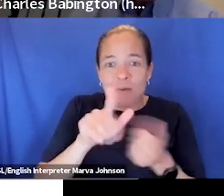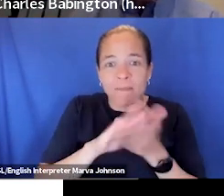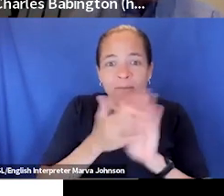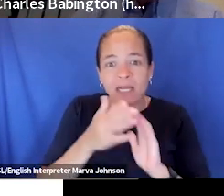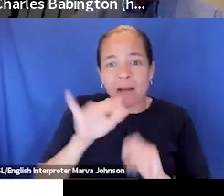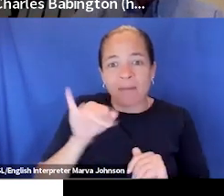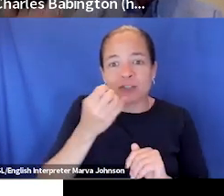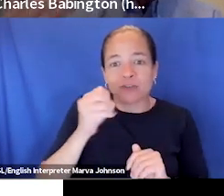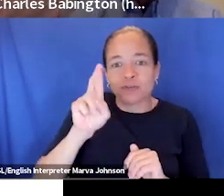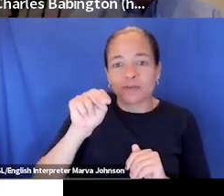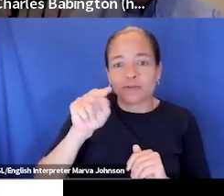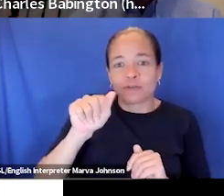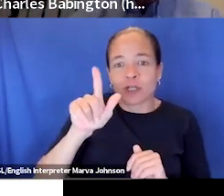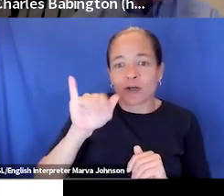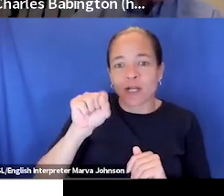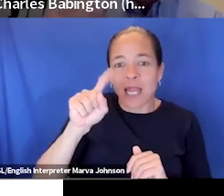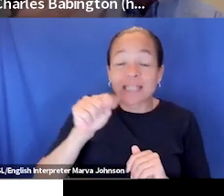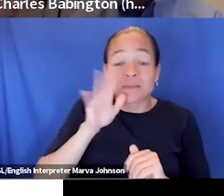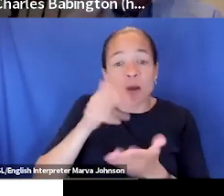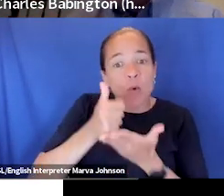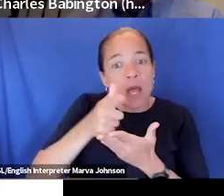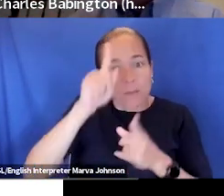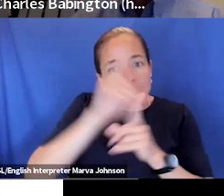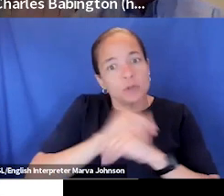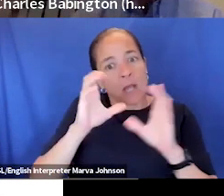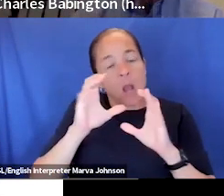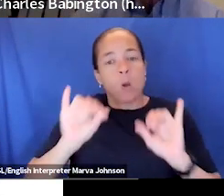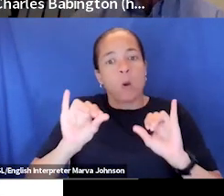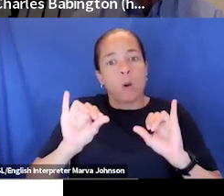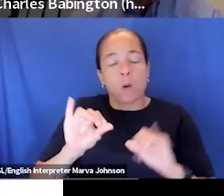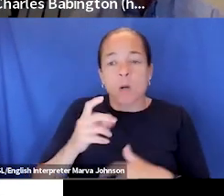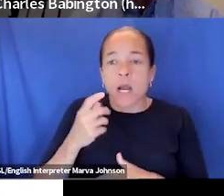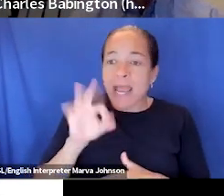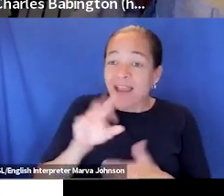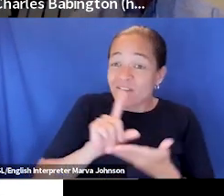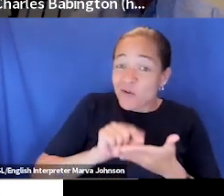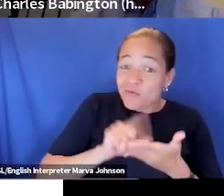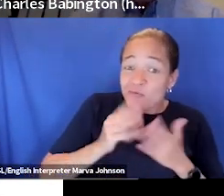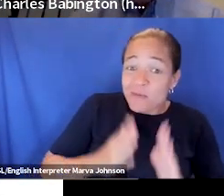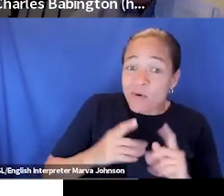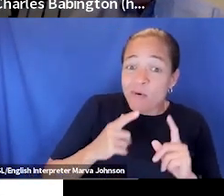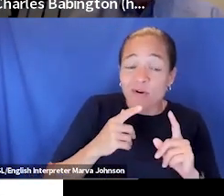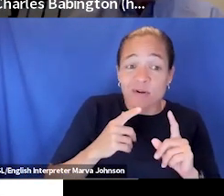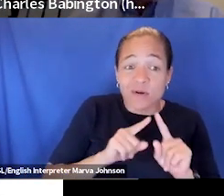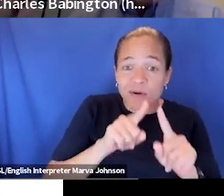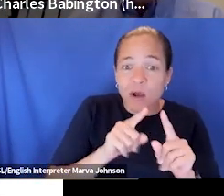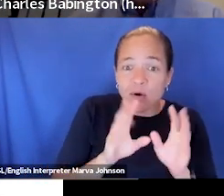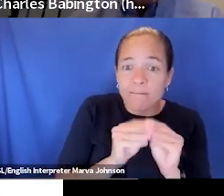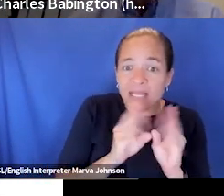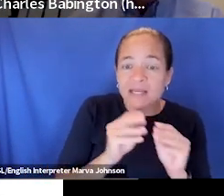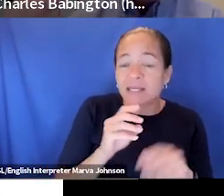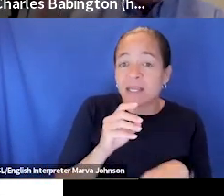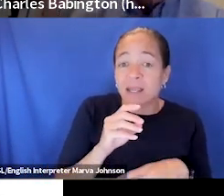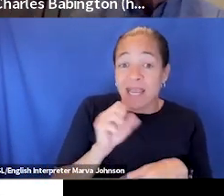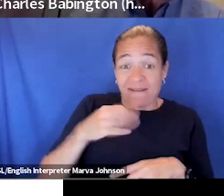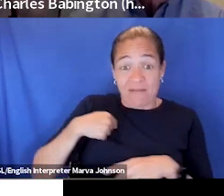journalist. If a reporter goes to a meeting or a convention or something, that reporter, if they're going to keep their job,